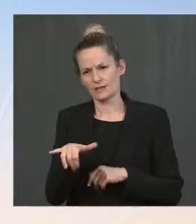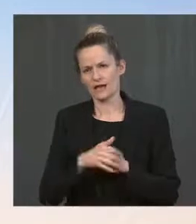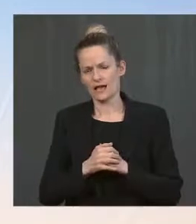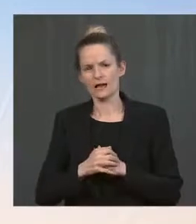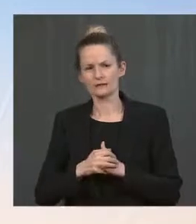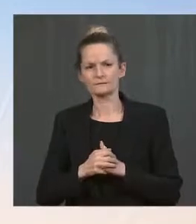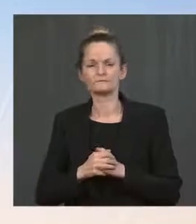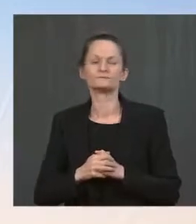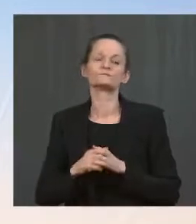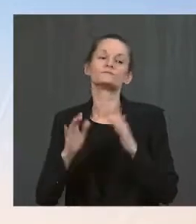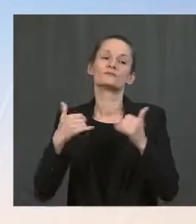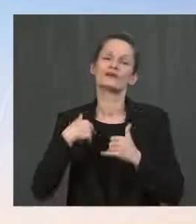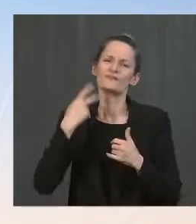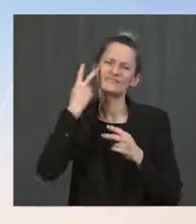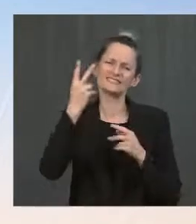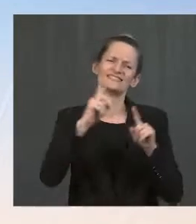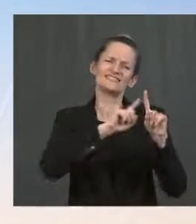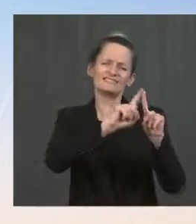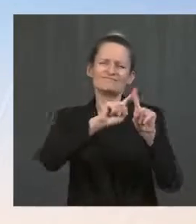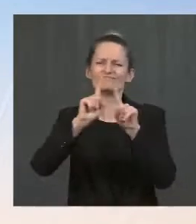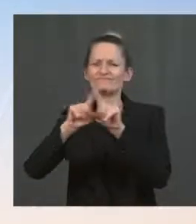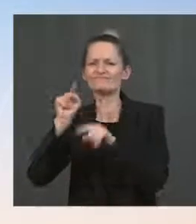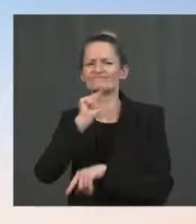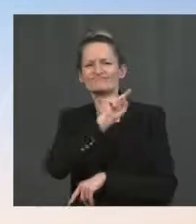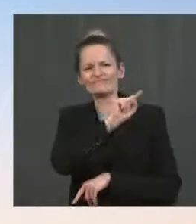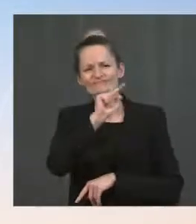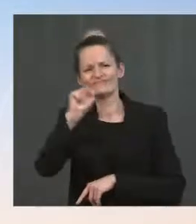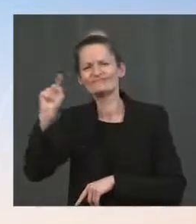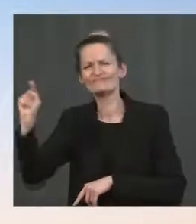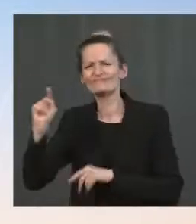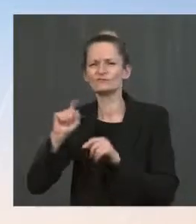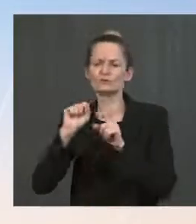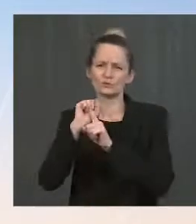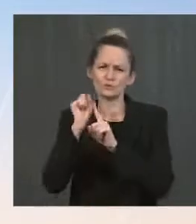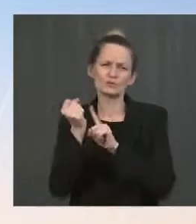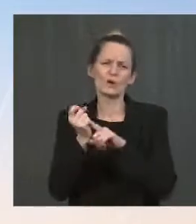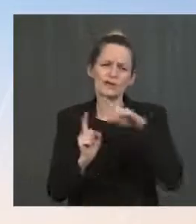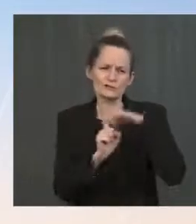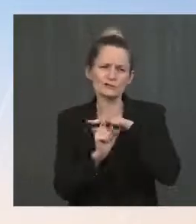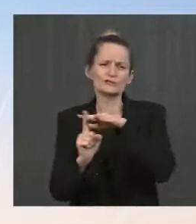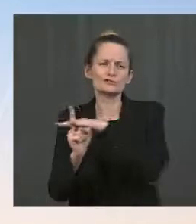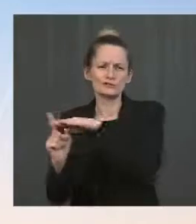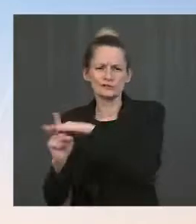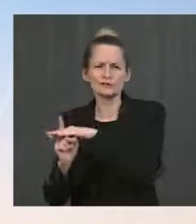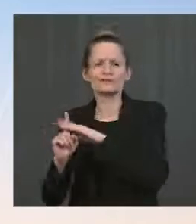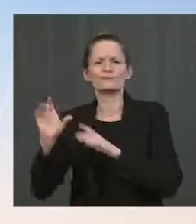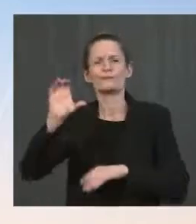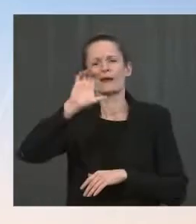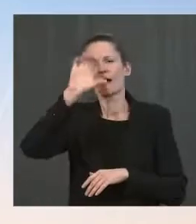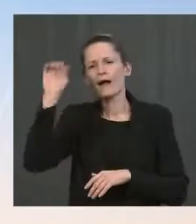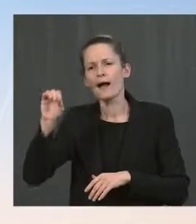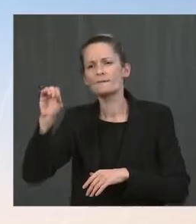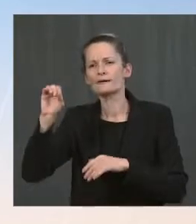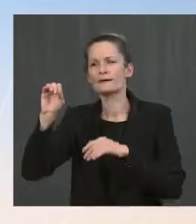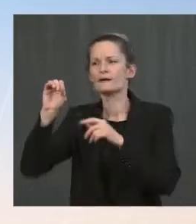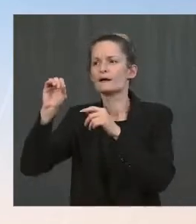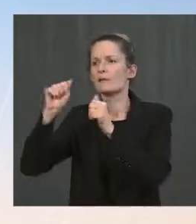some, you know, we've seen some instances. There's been some mergers that you and others have covered recently.